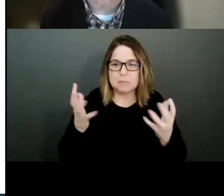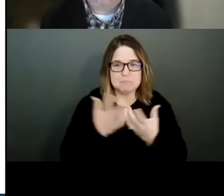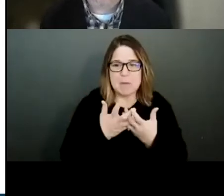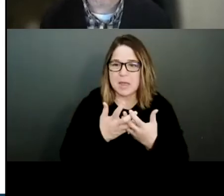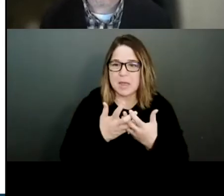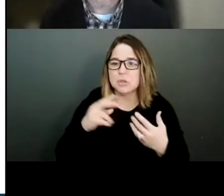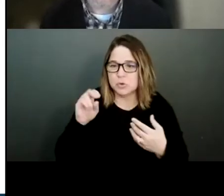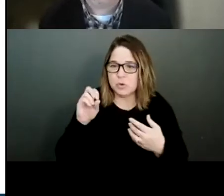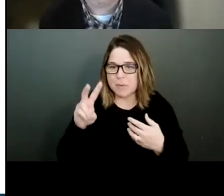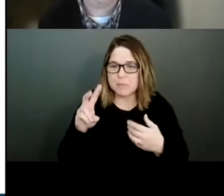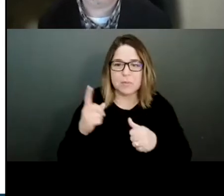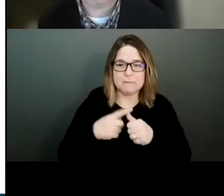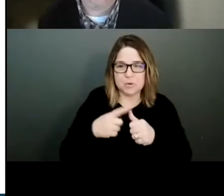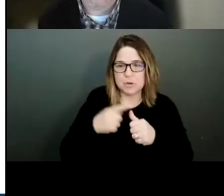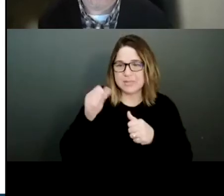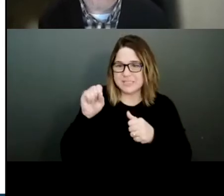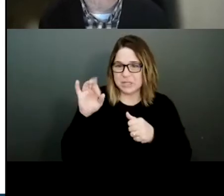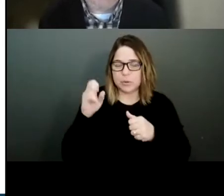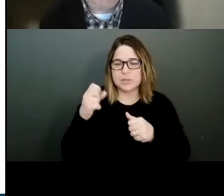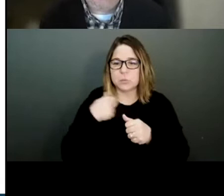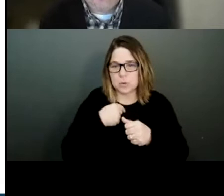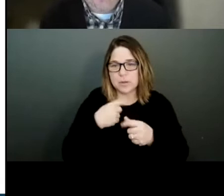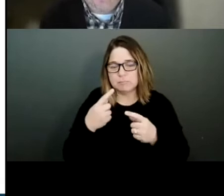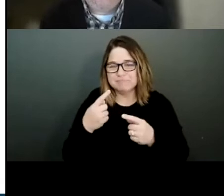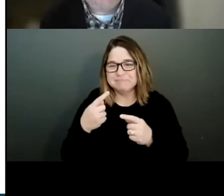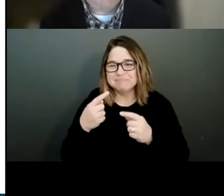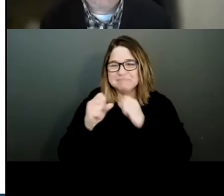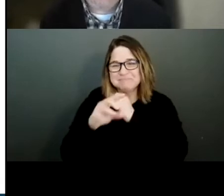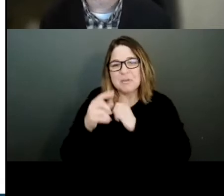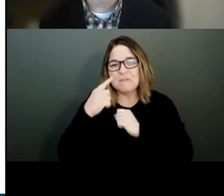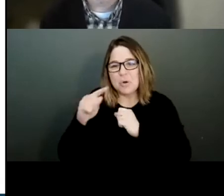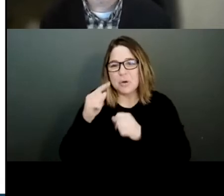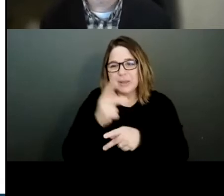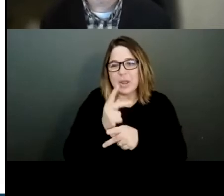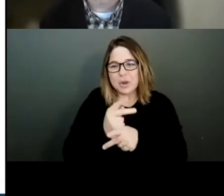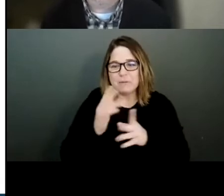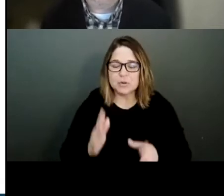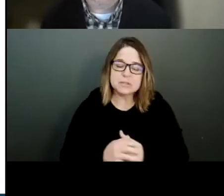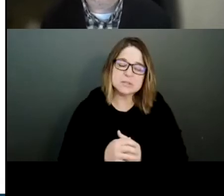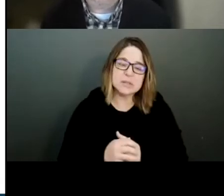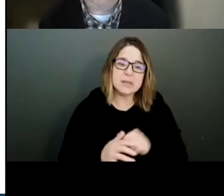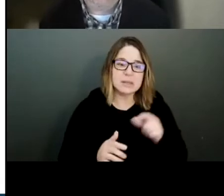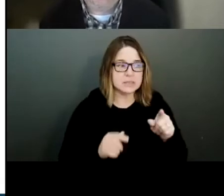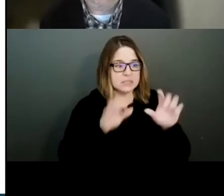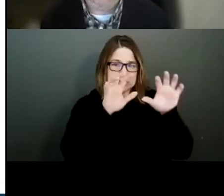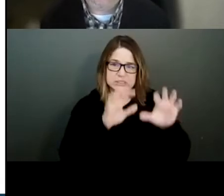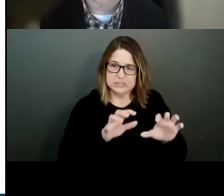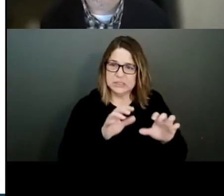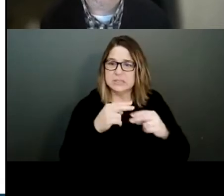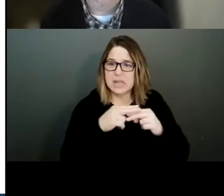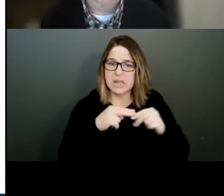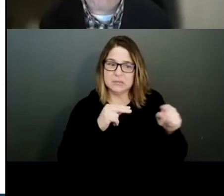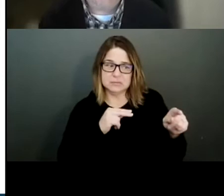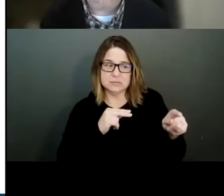caregivers. So this slide is very busy and it represents some of the current statistics related to